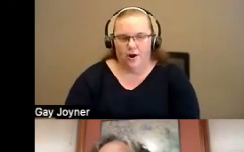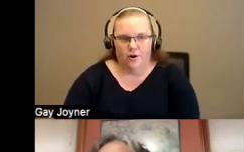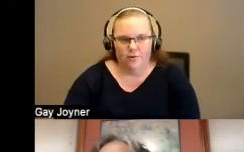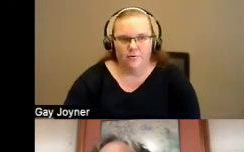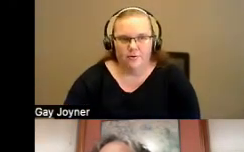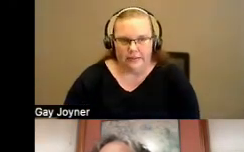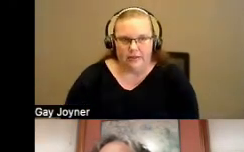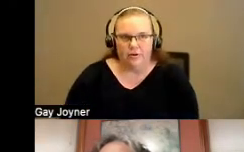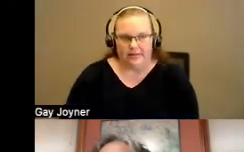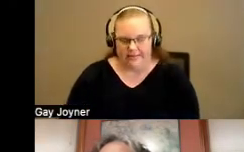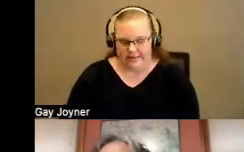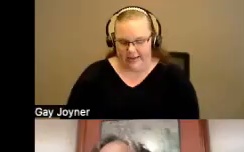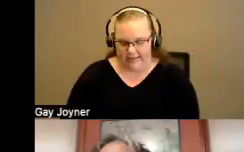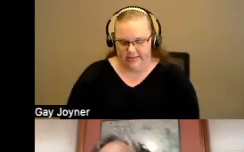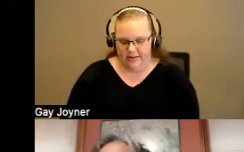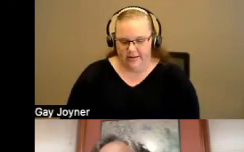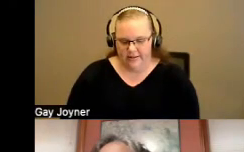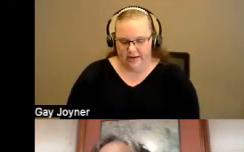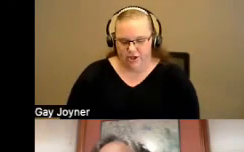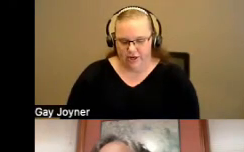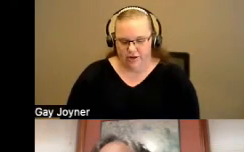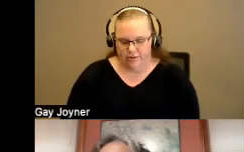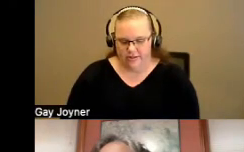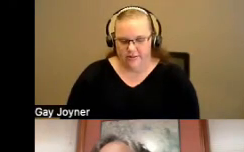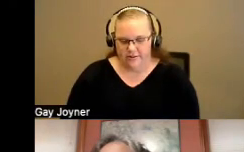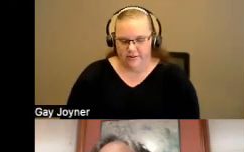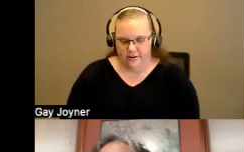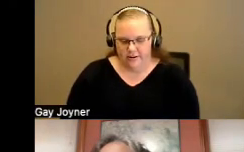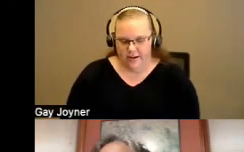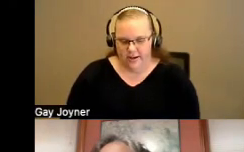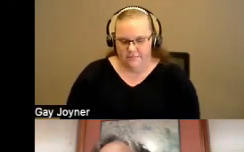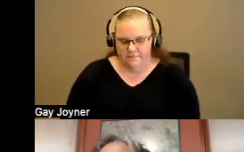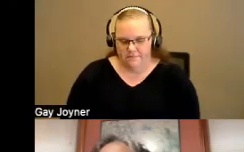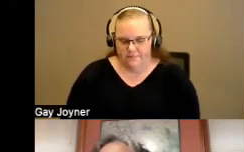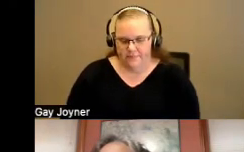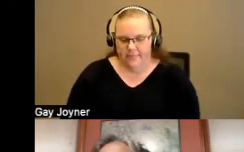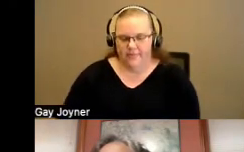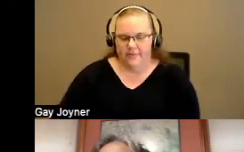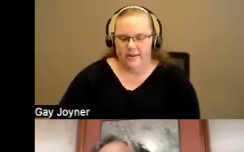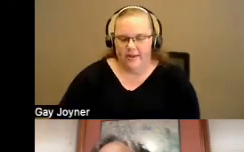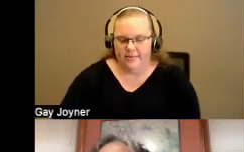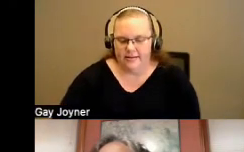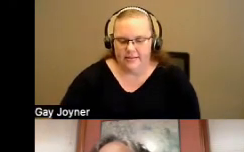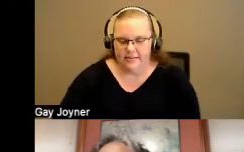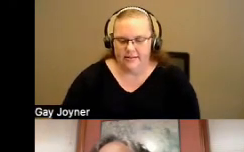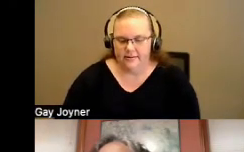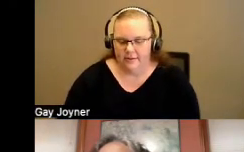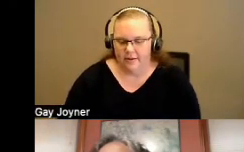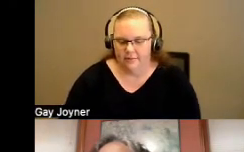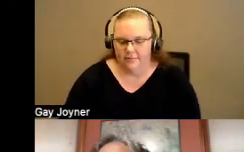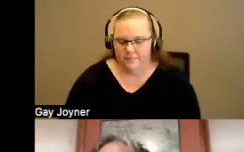are all literally signs that she uses. Um, and this